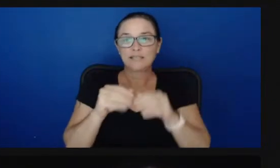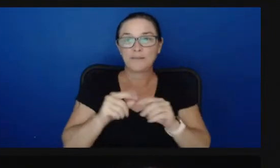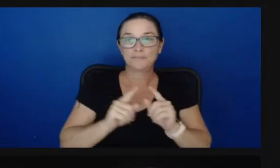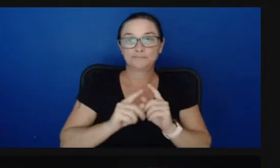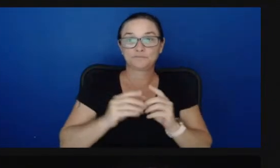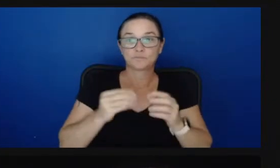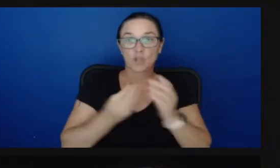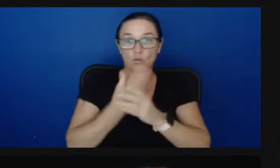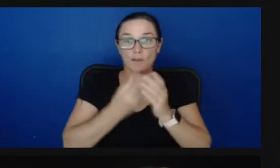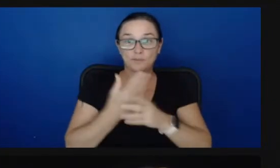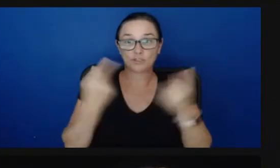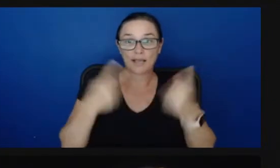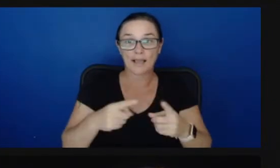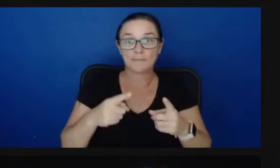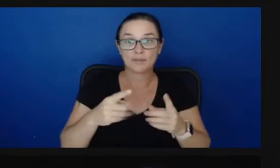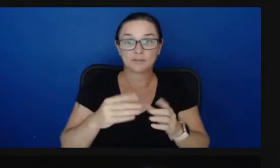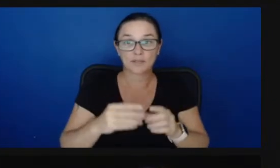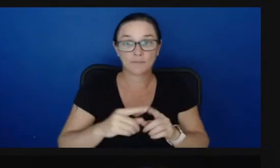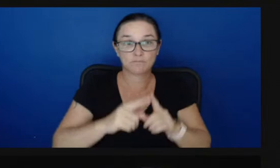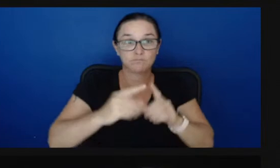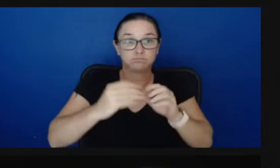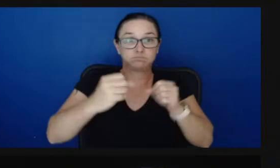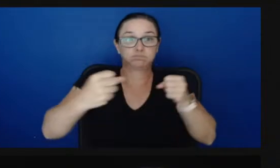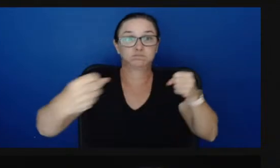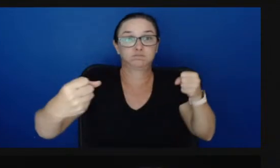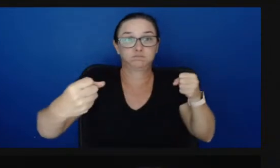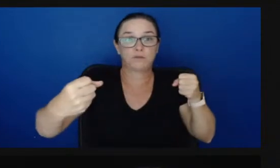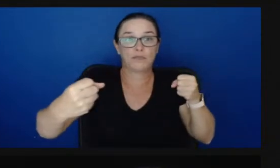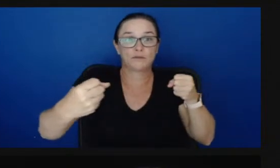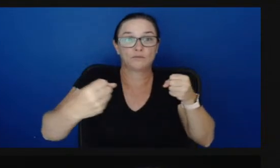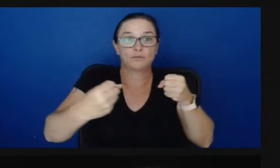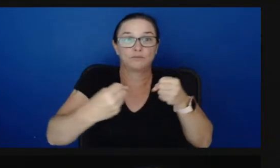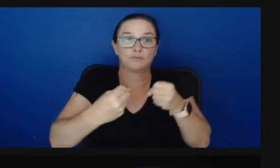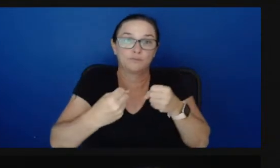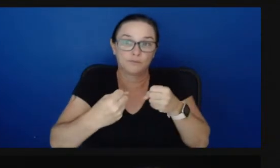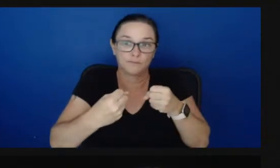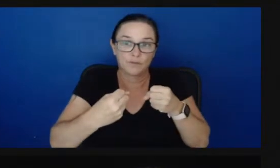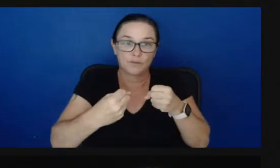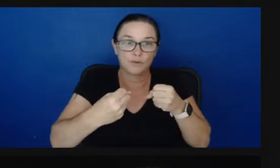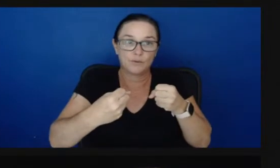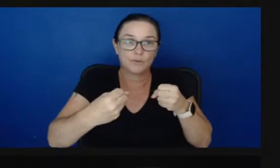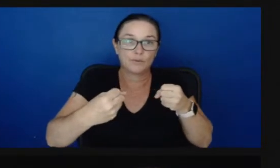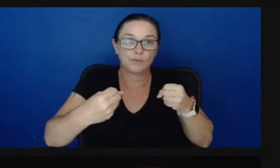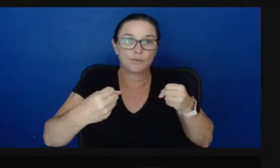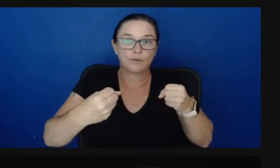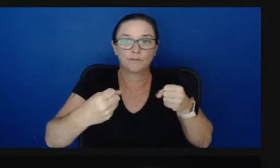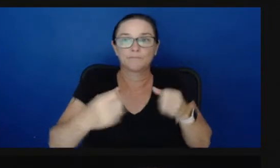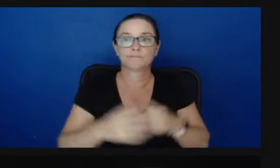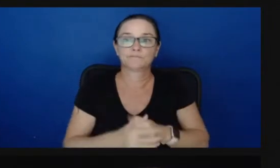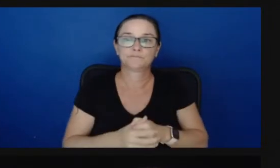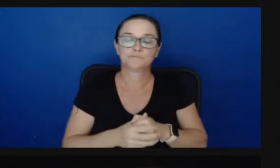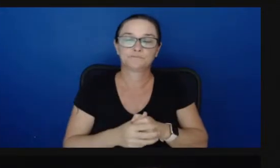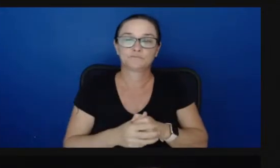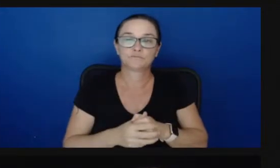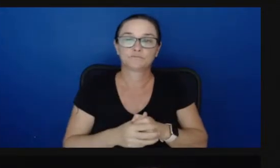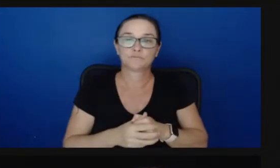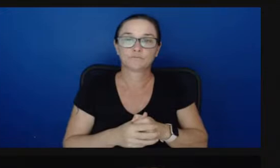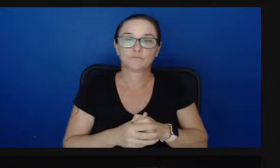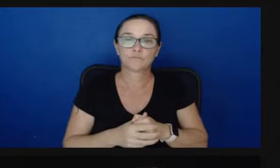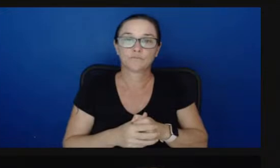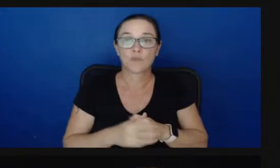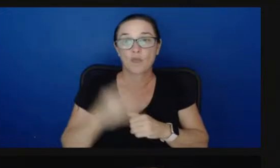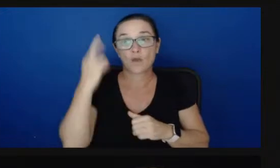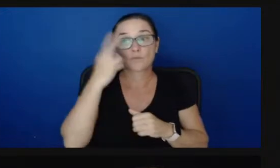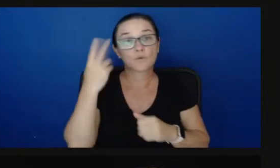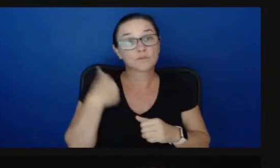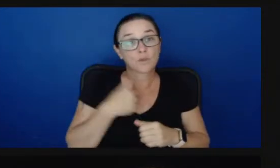lava comes out of the ground, it relaxes, and then recovers afterwards, right, up and down. And the reason we go through this is